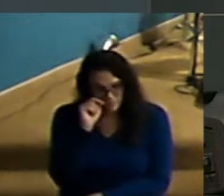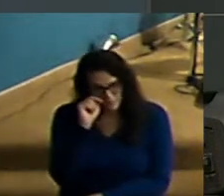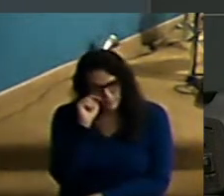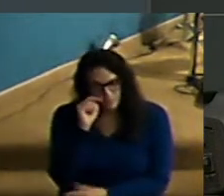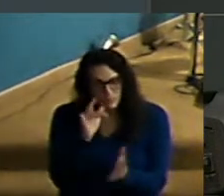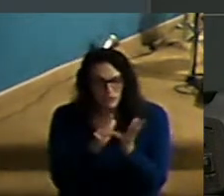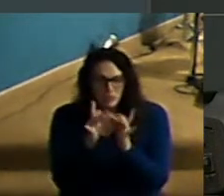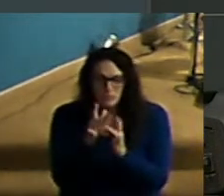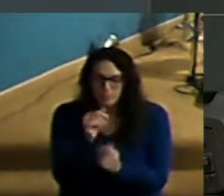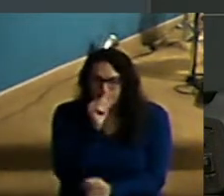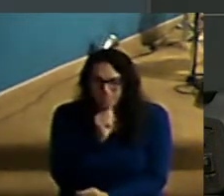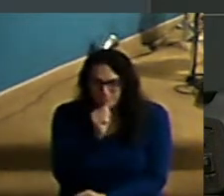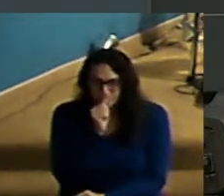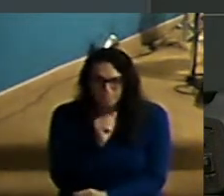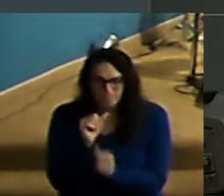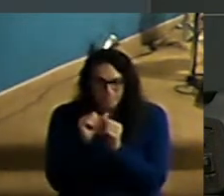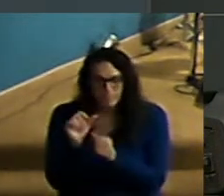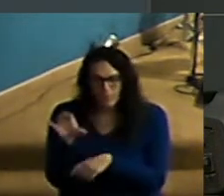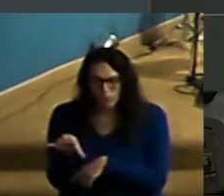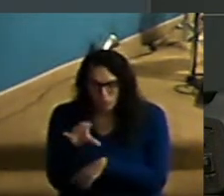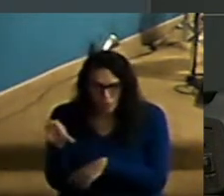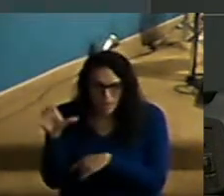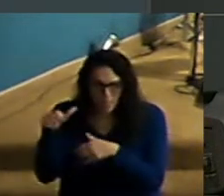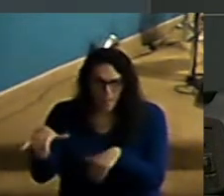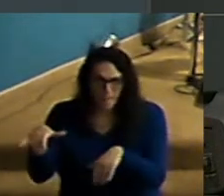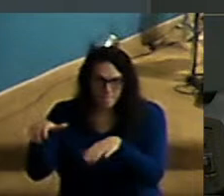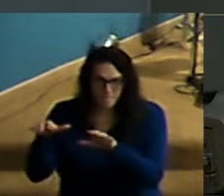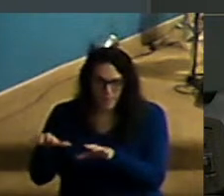Jesus endured the cross, was buried in a tomb.